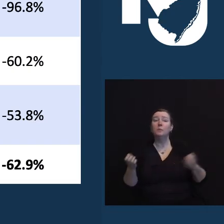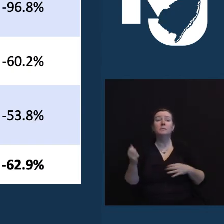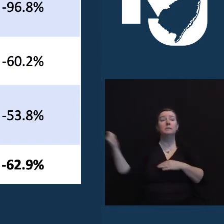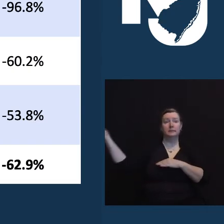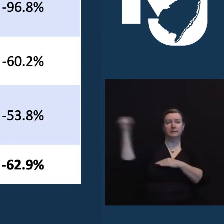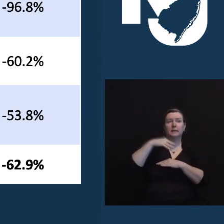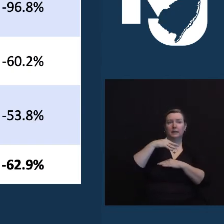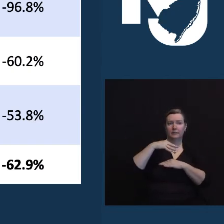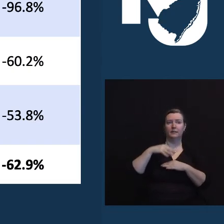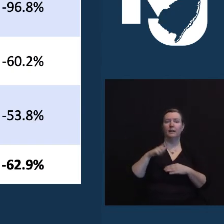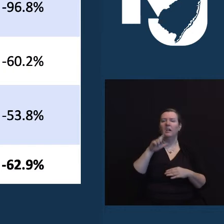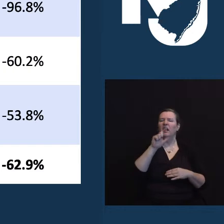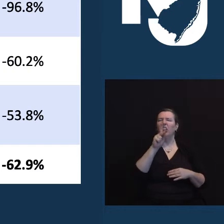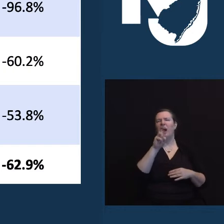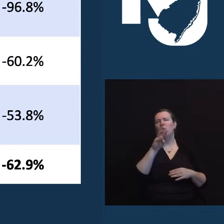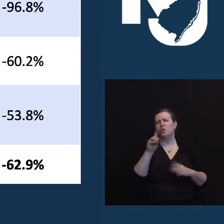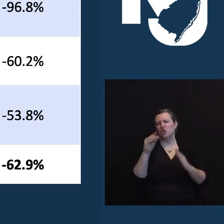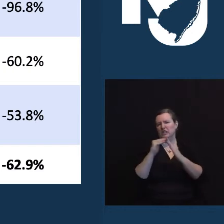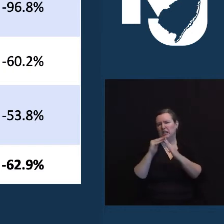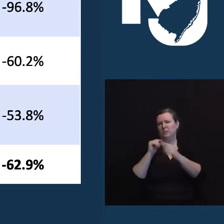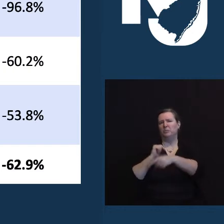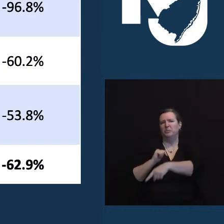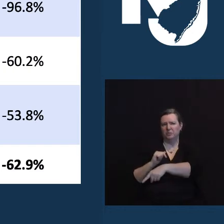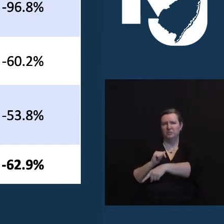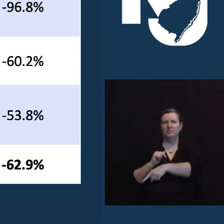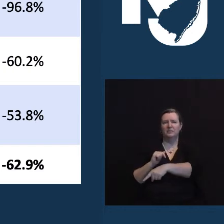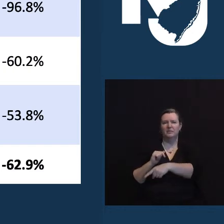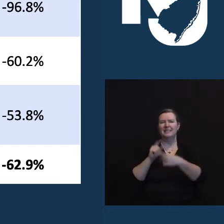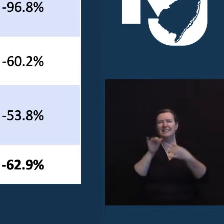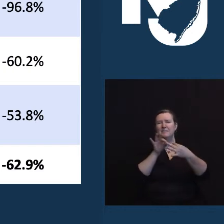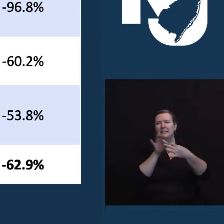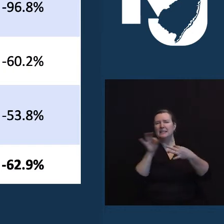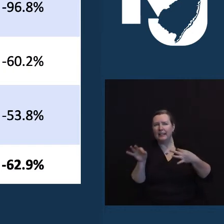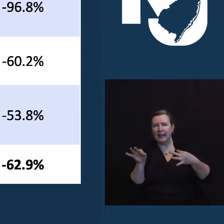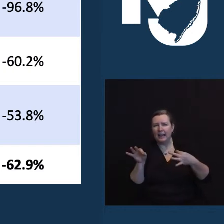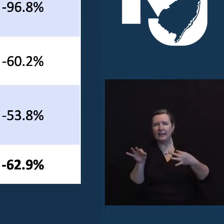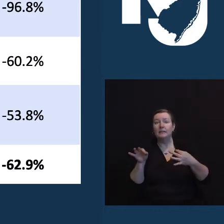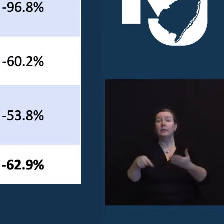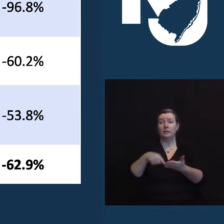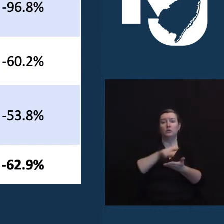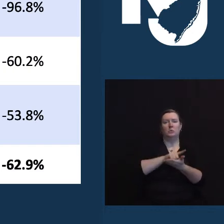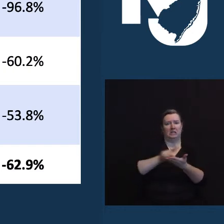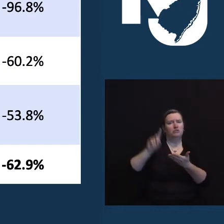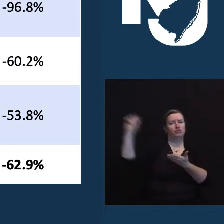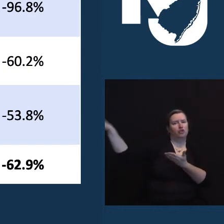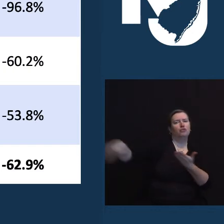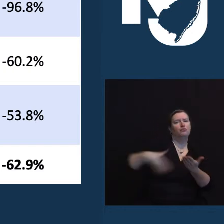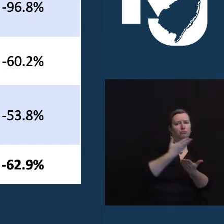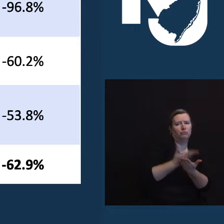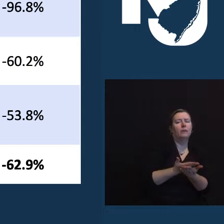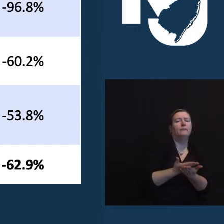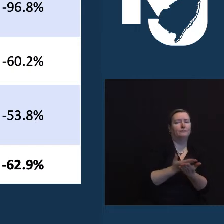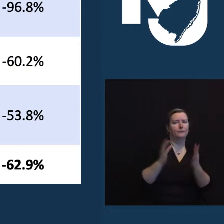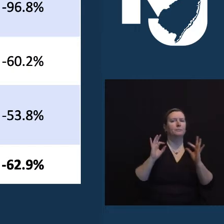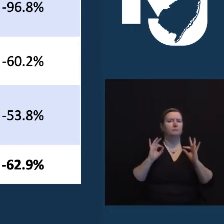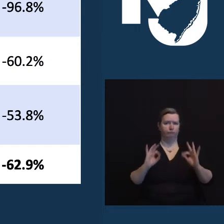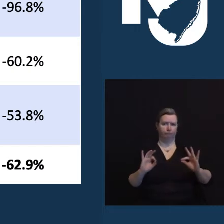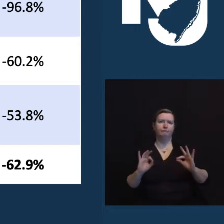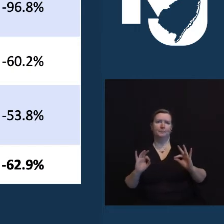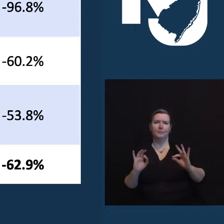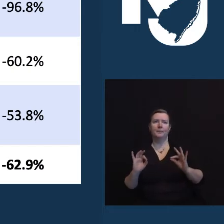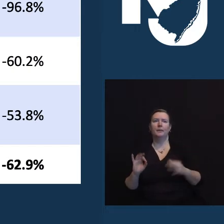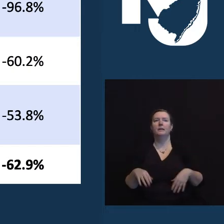much delayed, but which should finally land this week. I'm knocking on wood. Once that order is fulfilled, Lakewood's entire digital